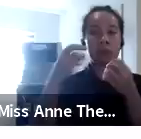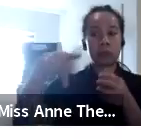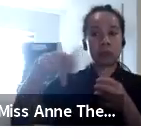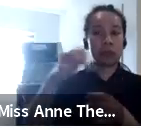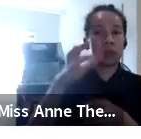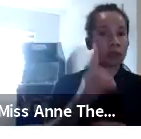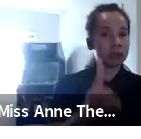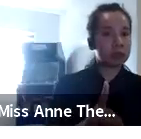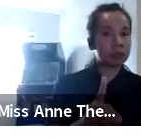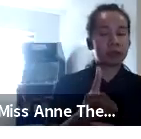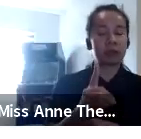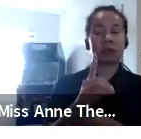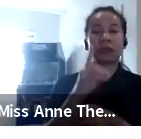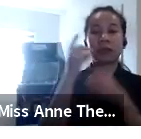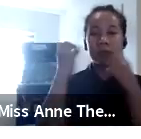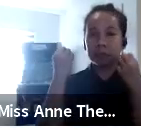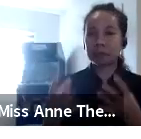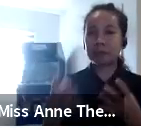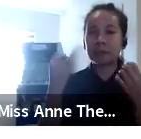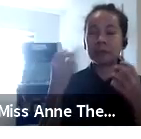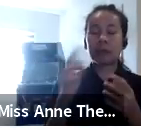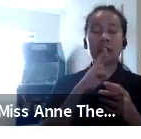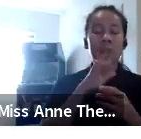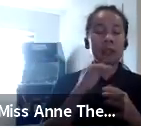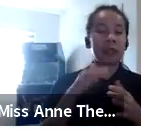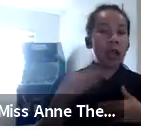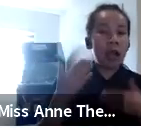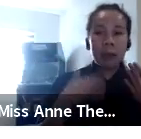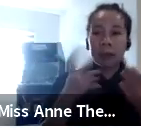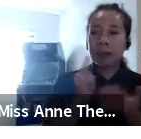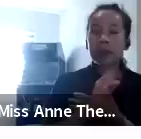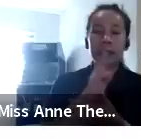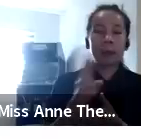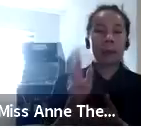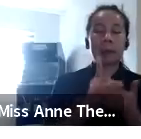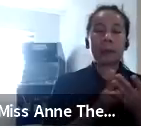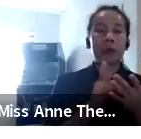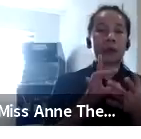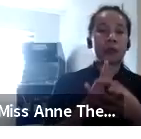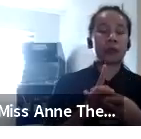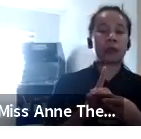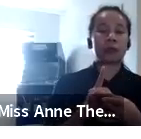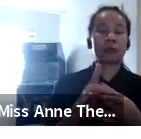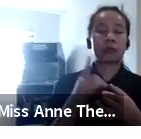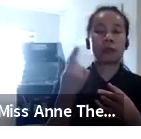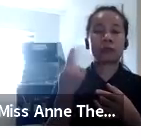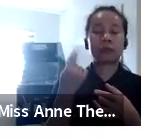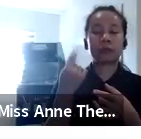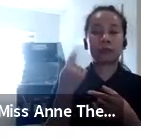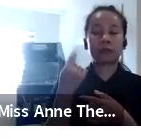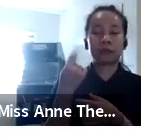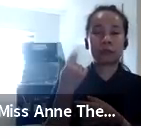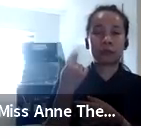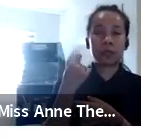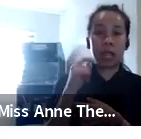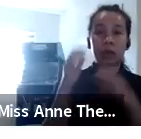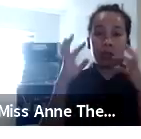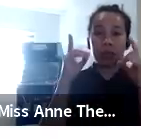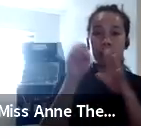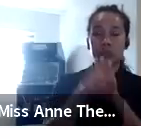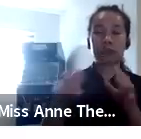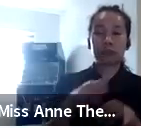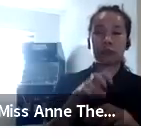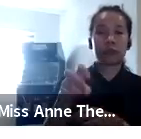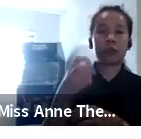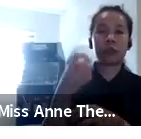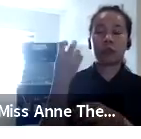happy that I am part of the education of our very